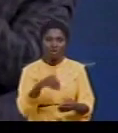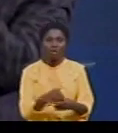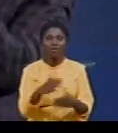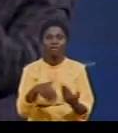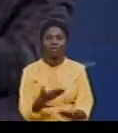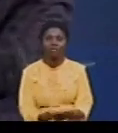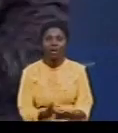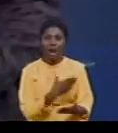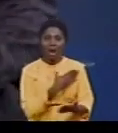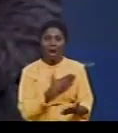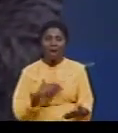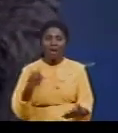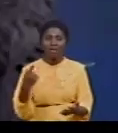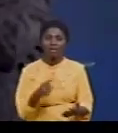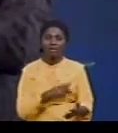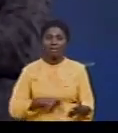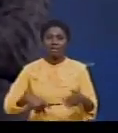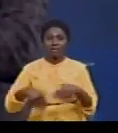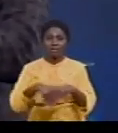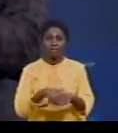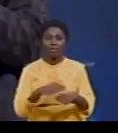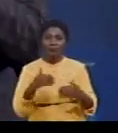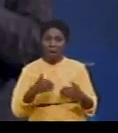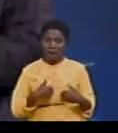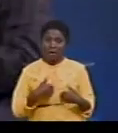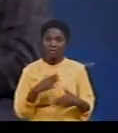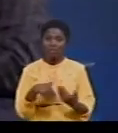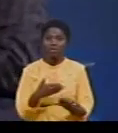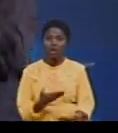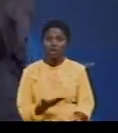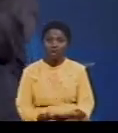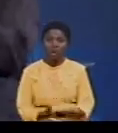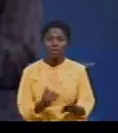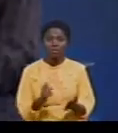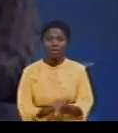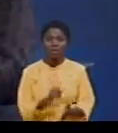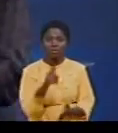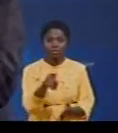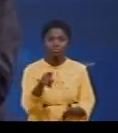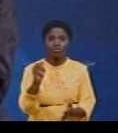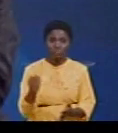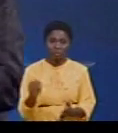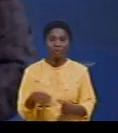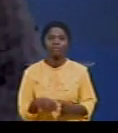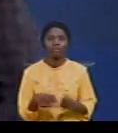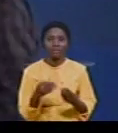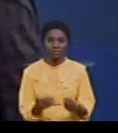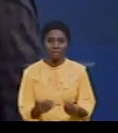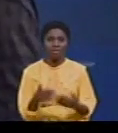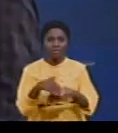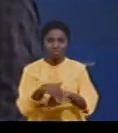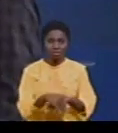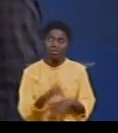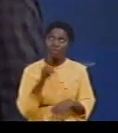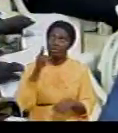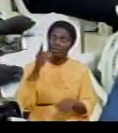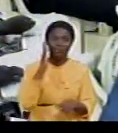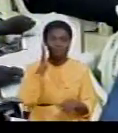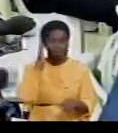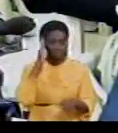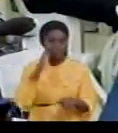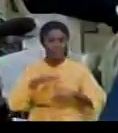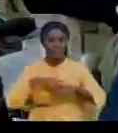And a kingdom has all that you need. Tonight, it will satisfy